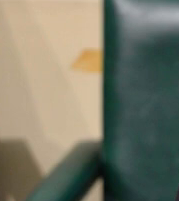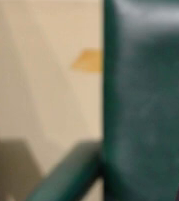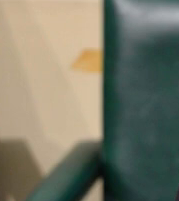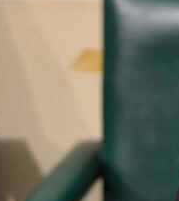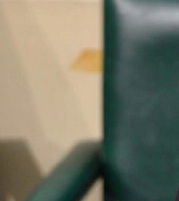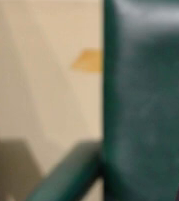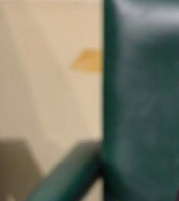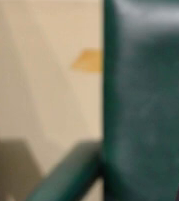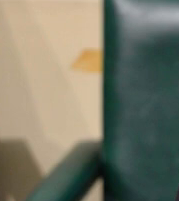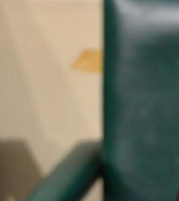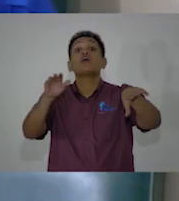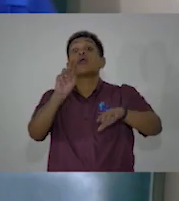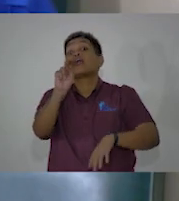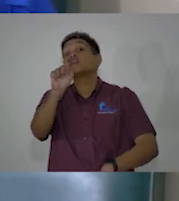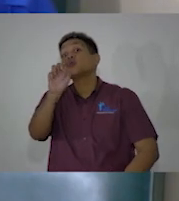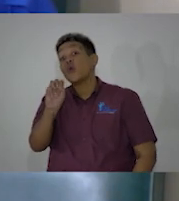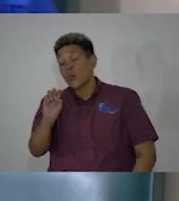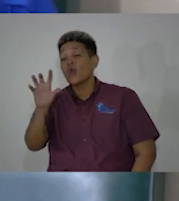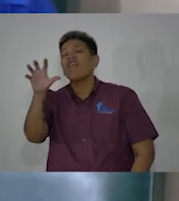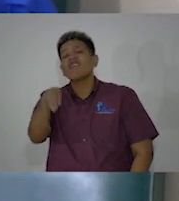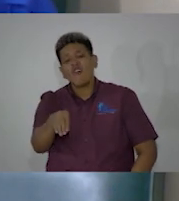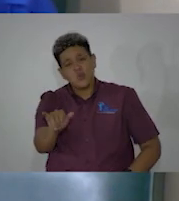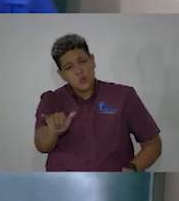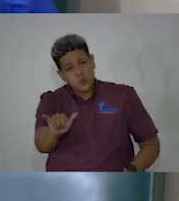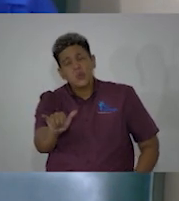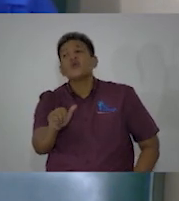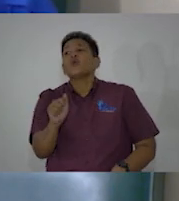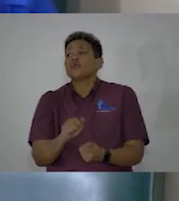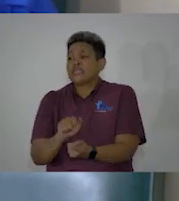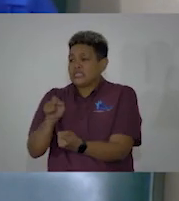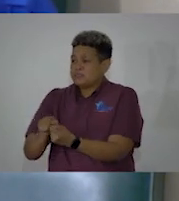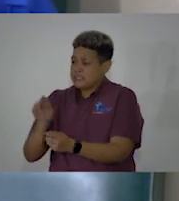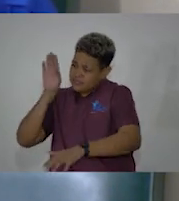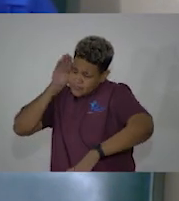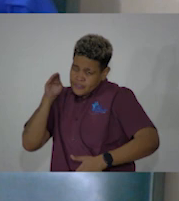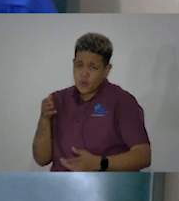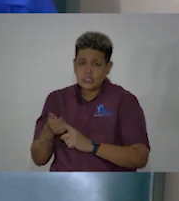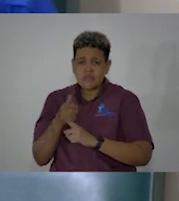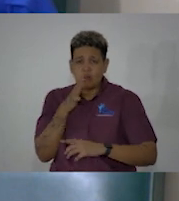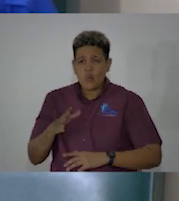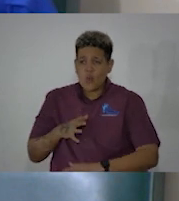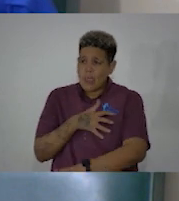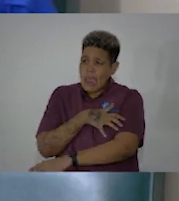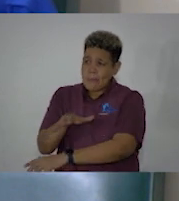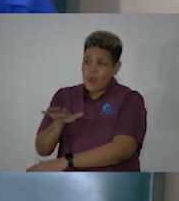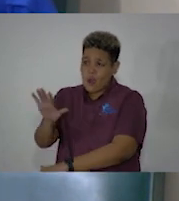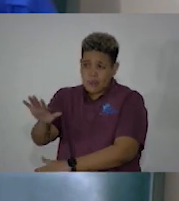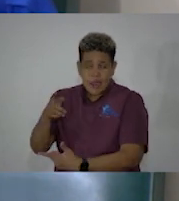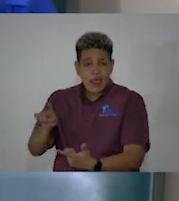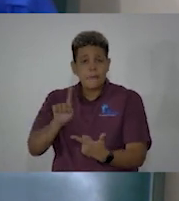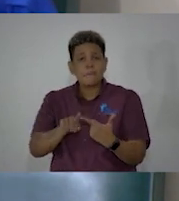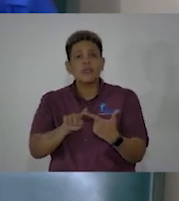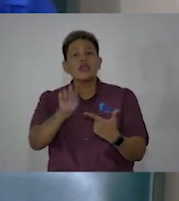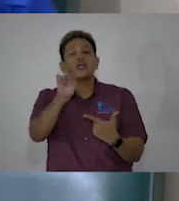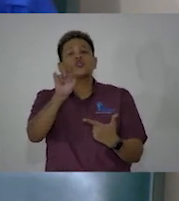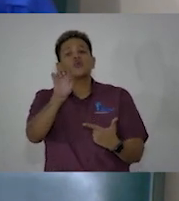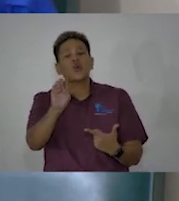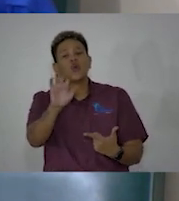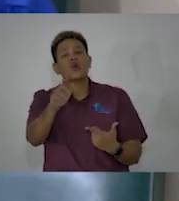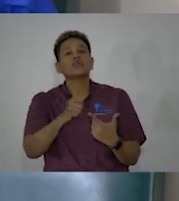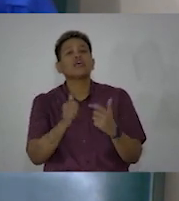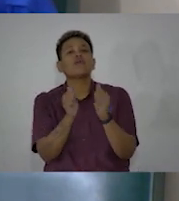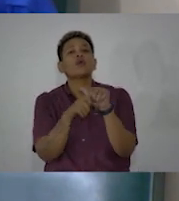for approval next week Monday. Minister of Culture, Gender, Entertainment and Sport Olivia Grange gave that update during a statement to the House